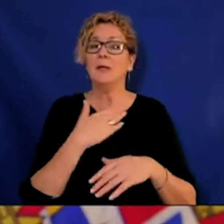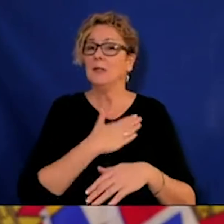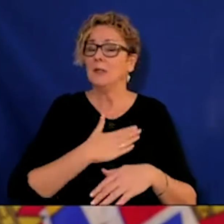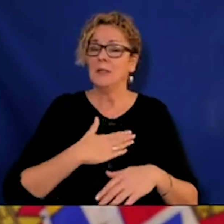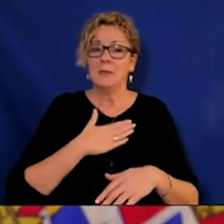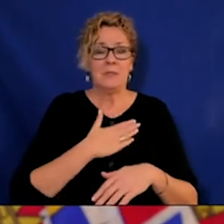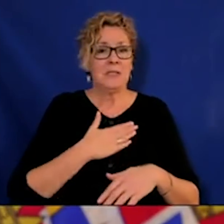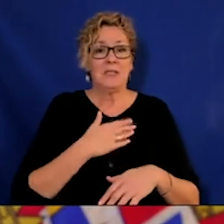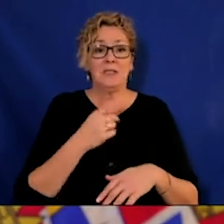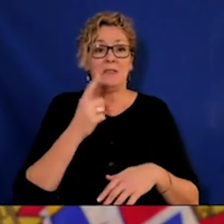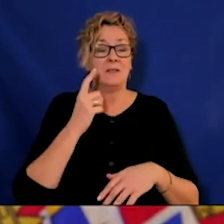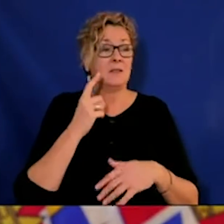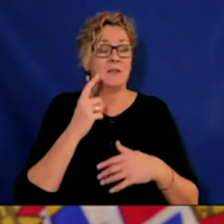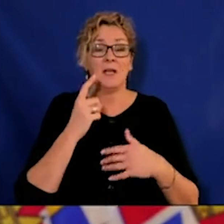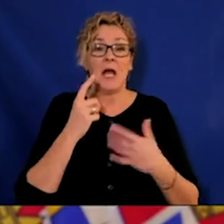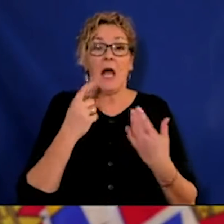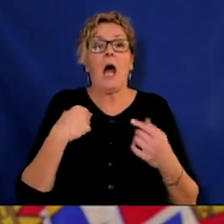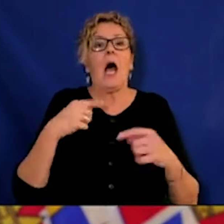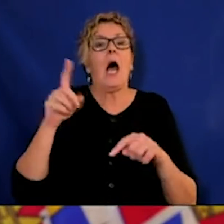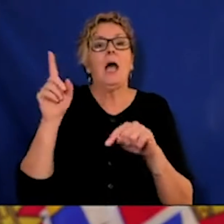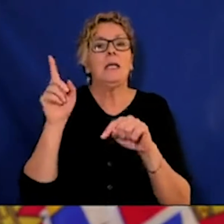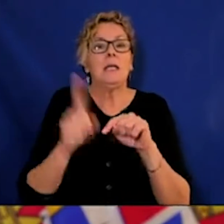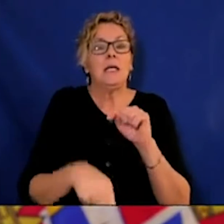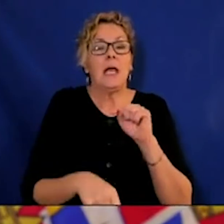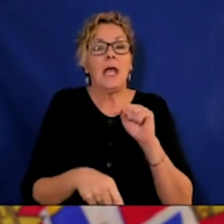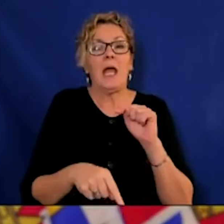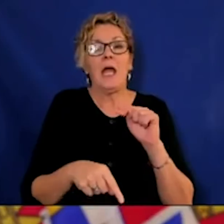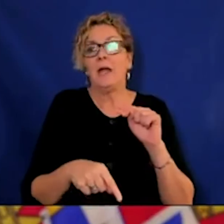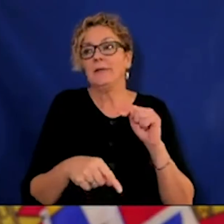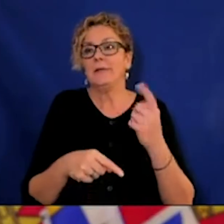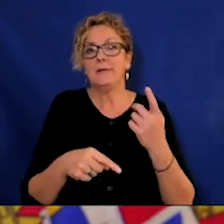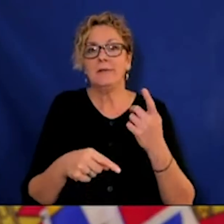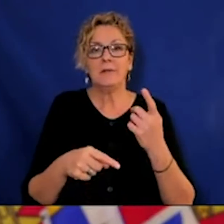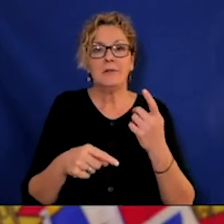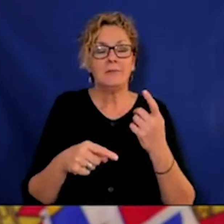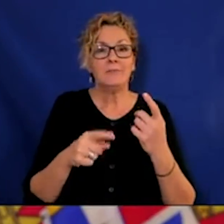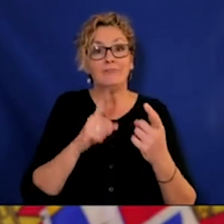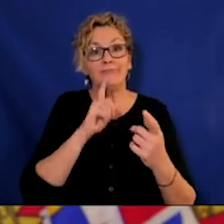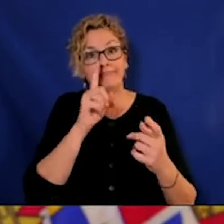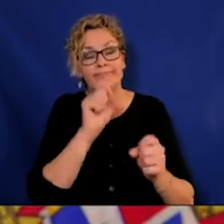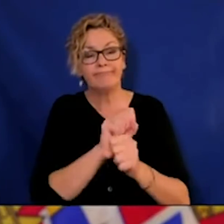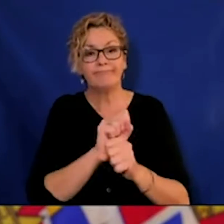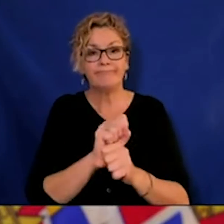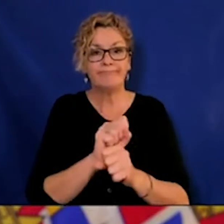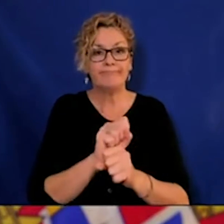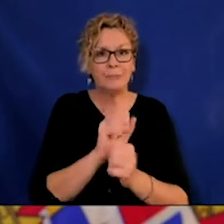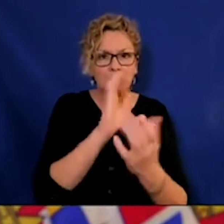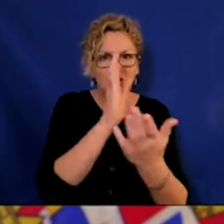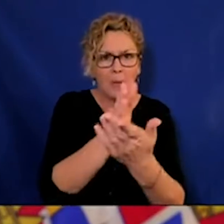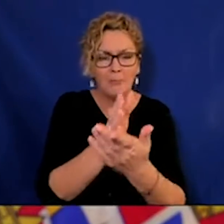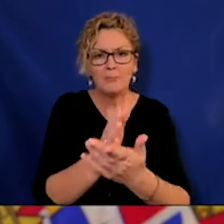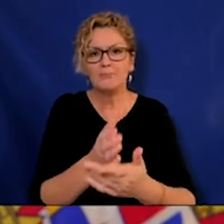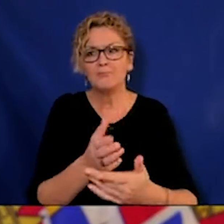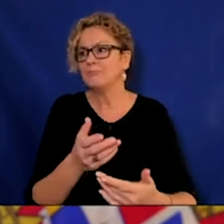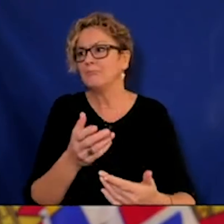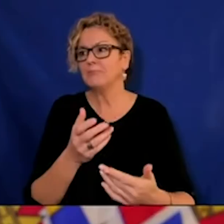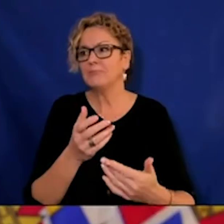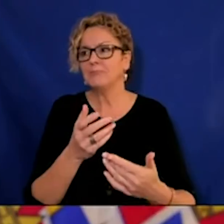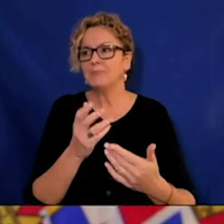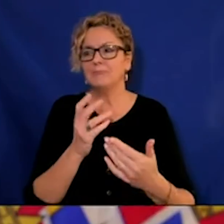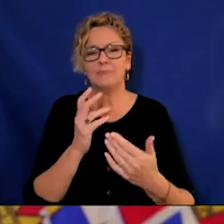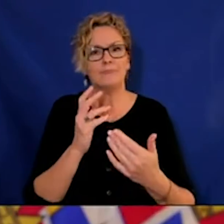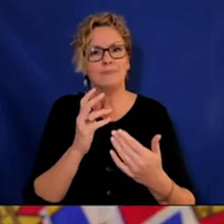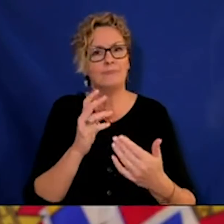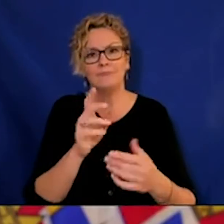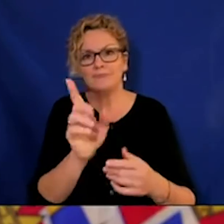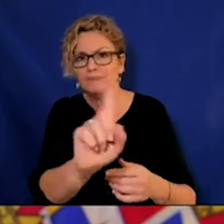right now. I cannot stop you by an order and getting into your car or going onto a plane. But I'm